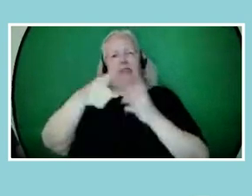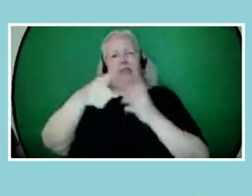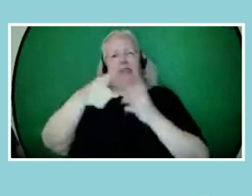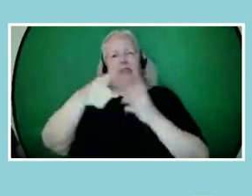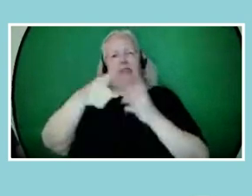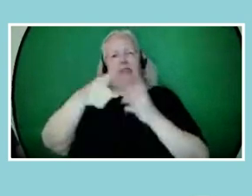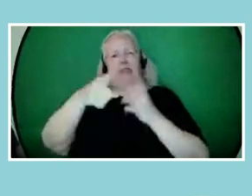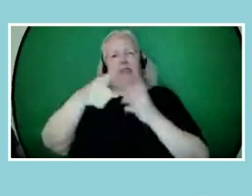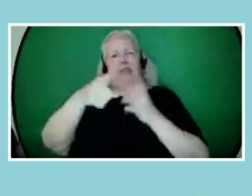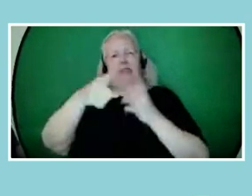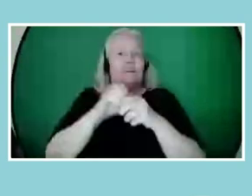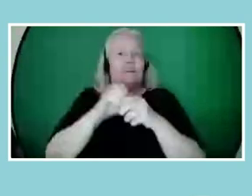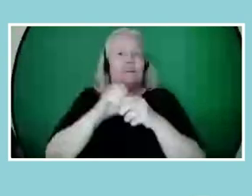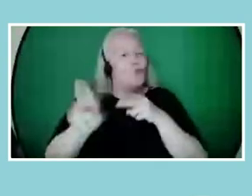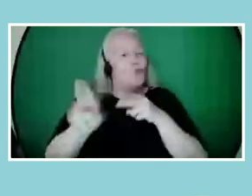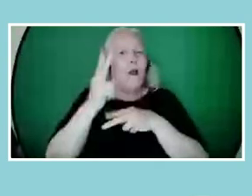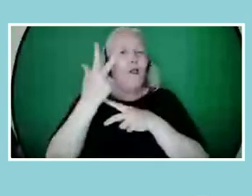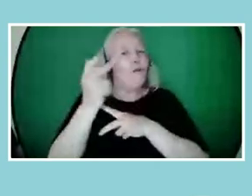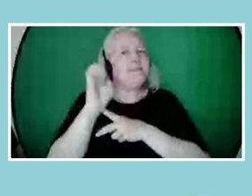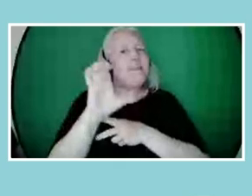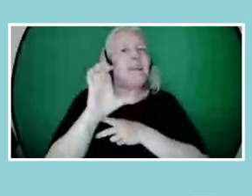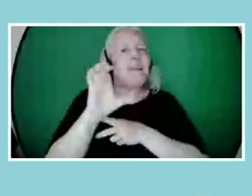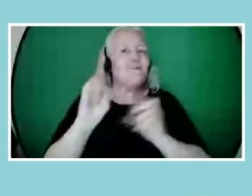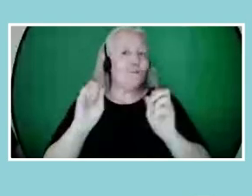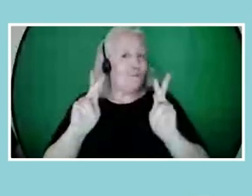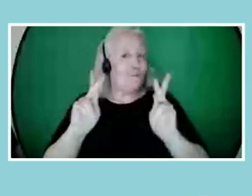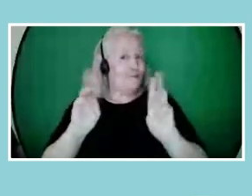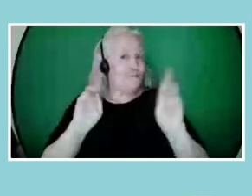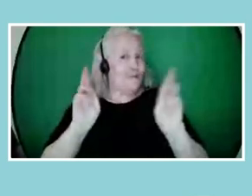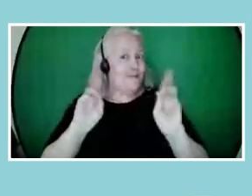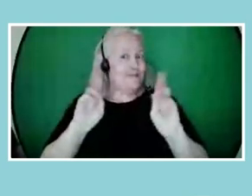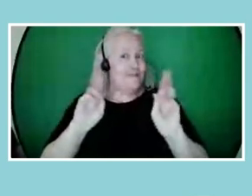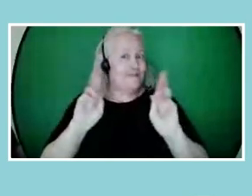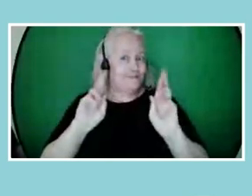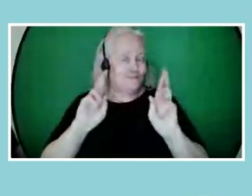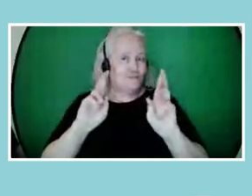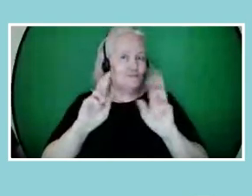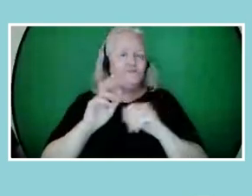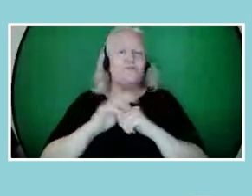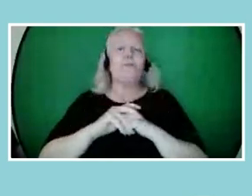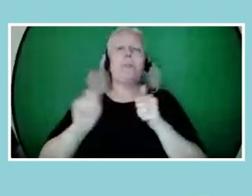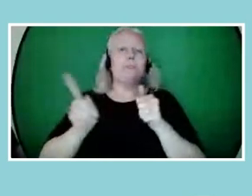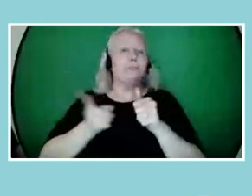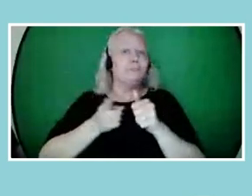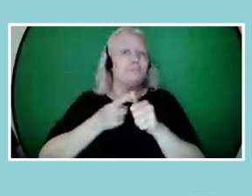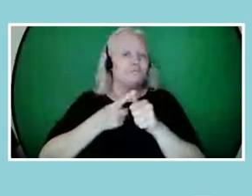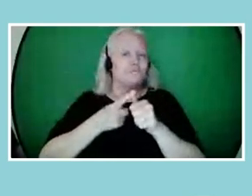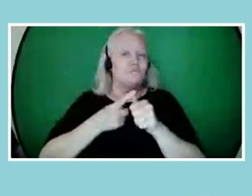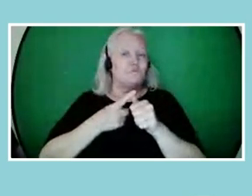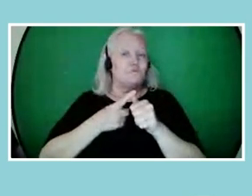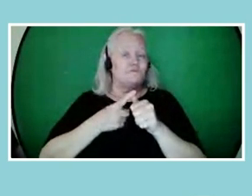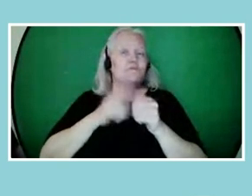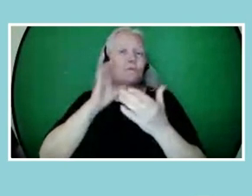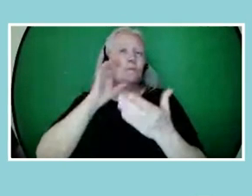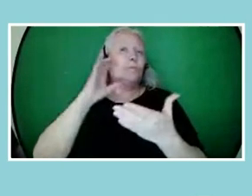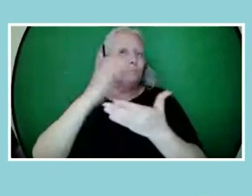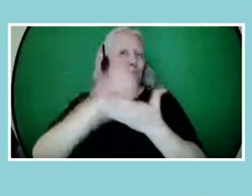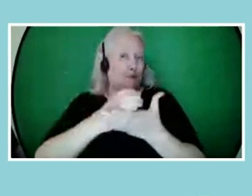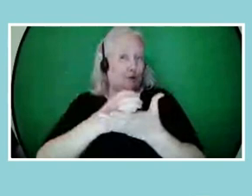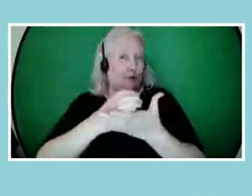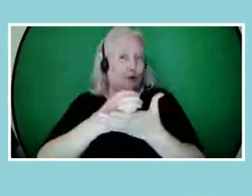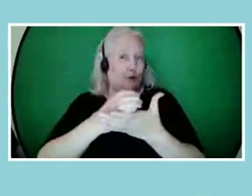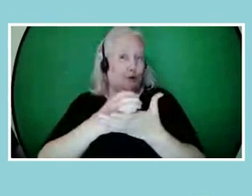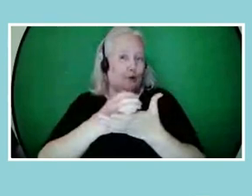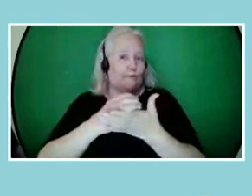3 seconds, okay? So first up, we're gonna look at an image, and next slide,